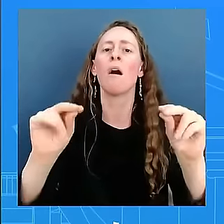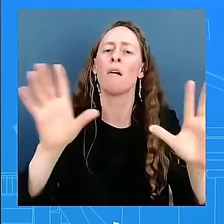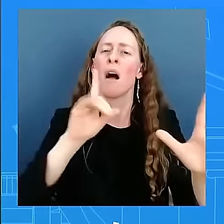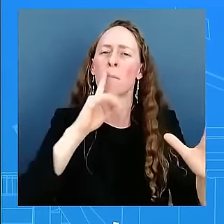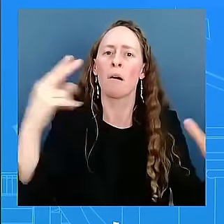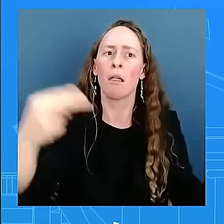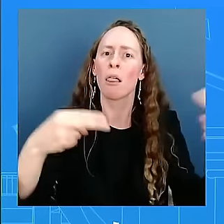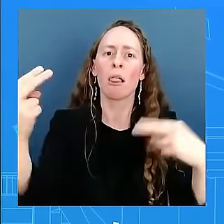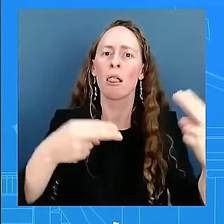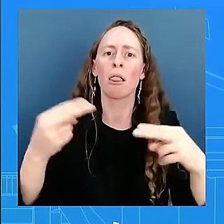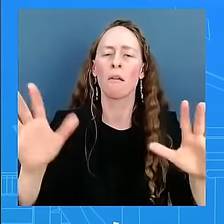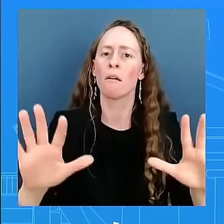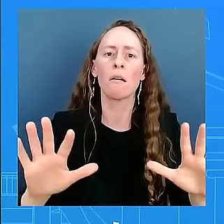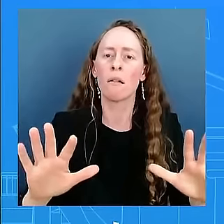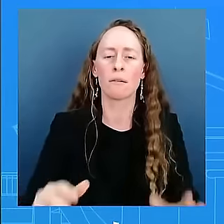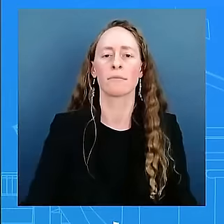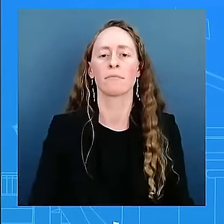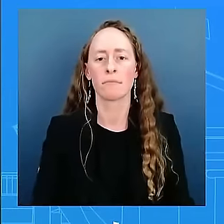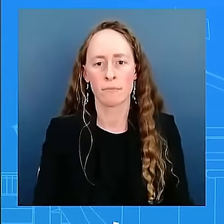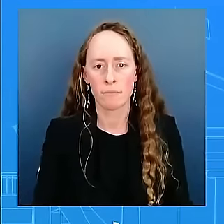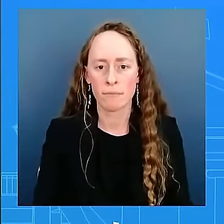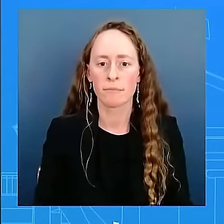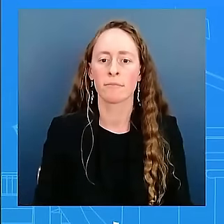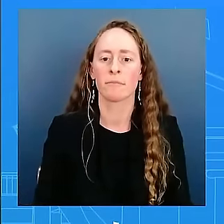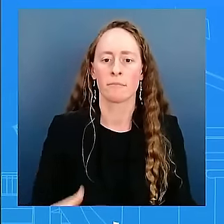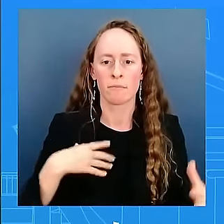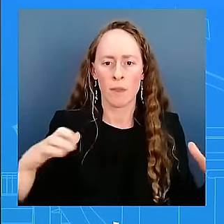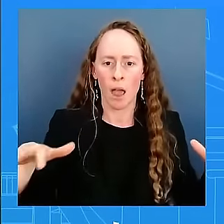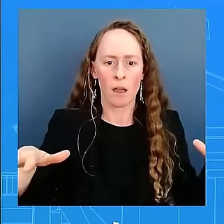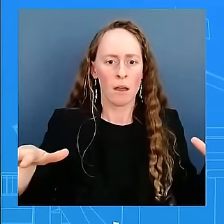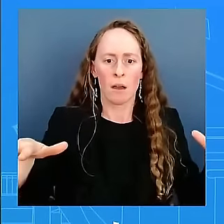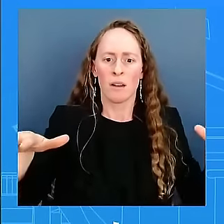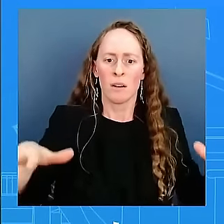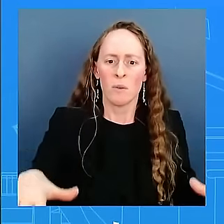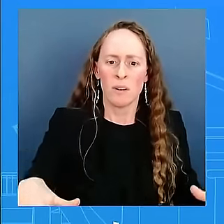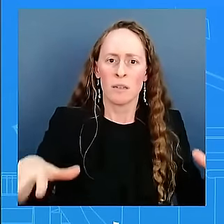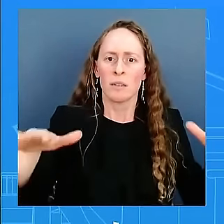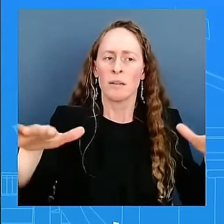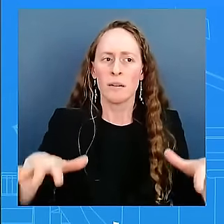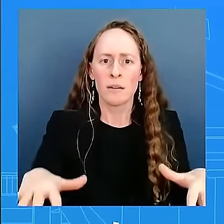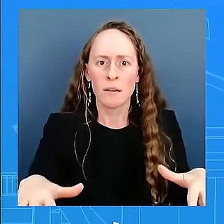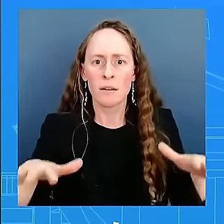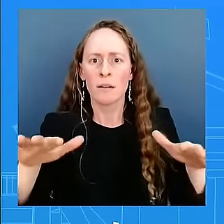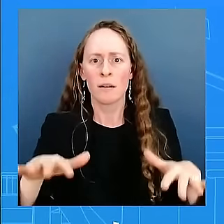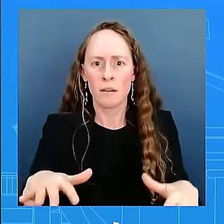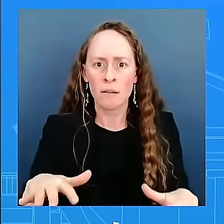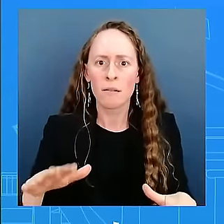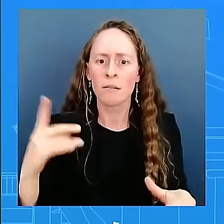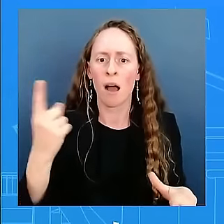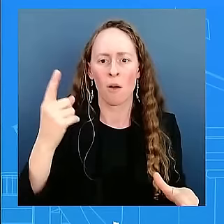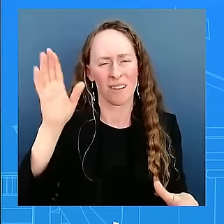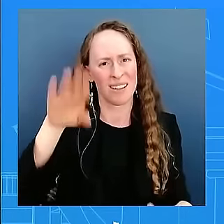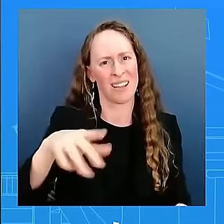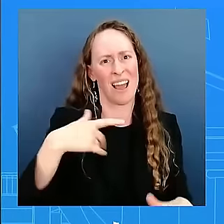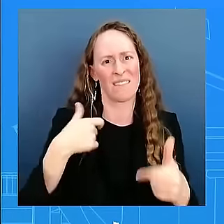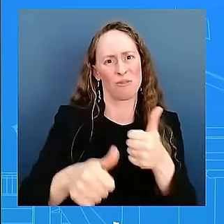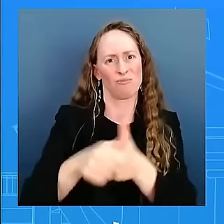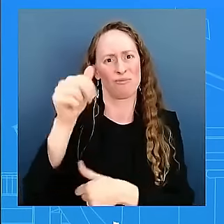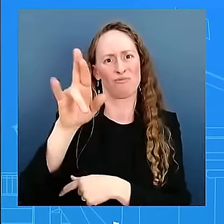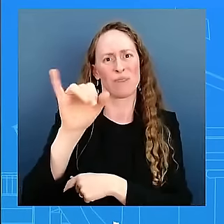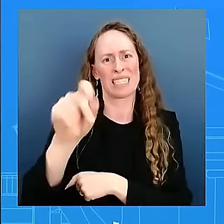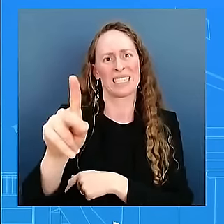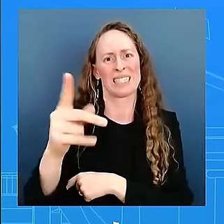things. The risk has always been there, and the risk remains today. And